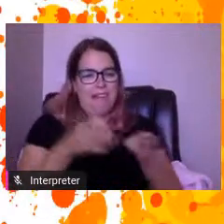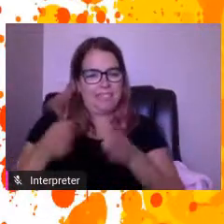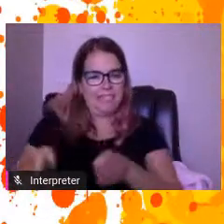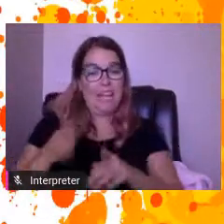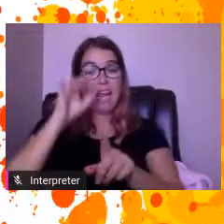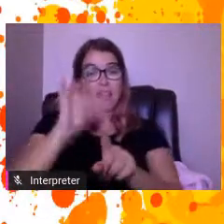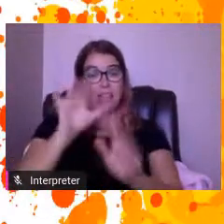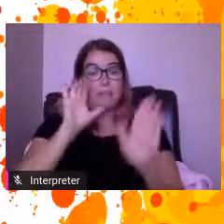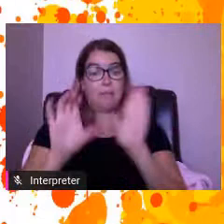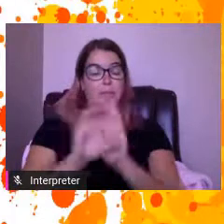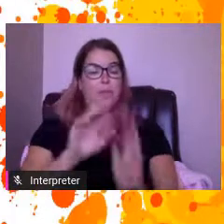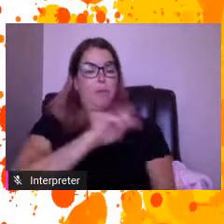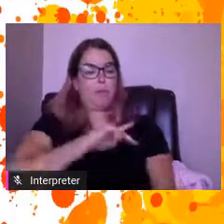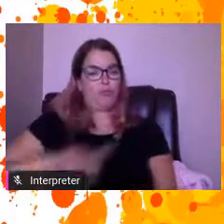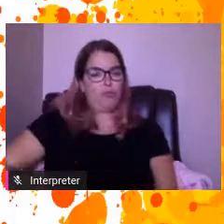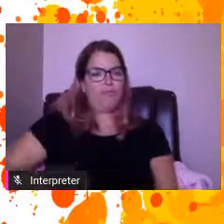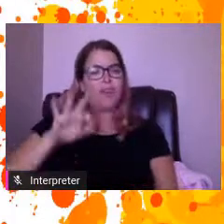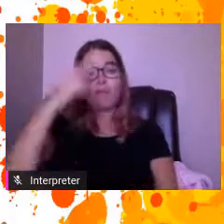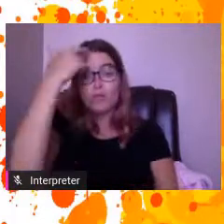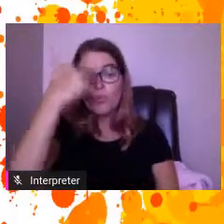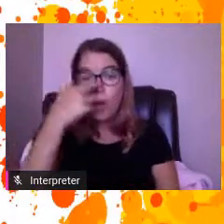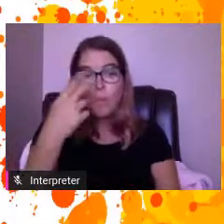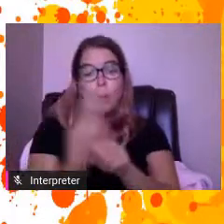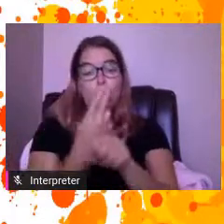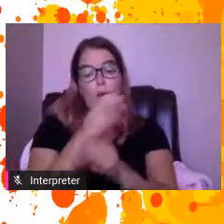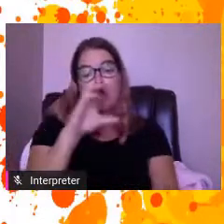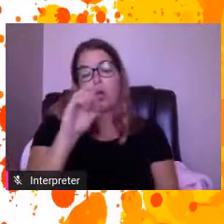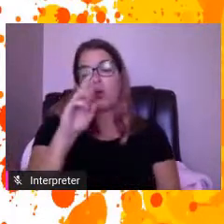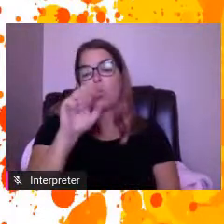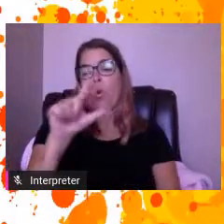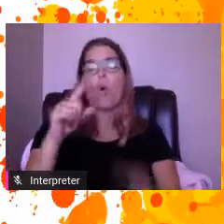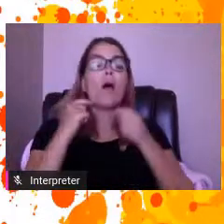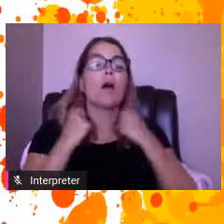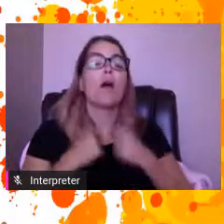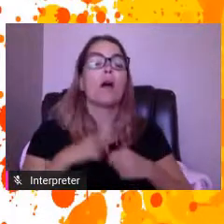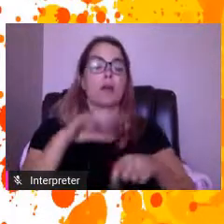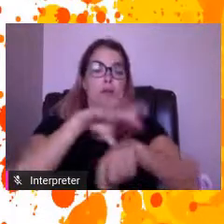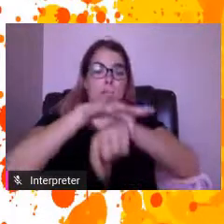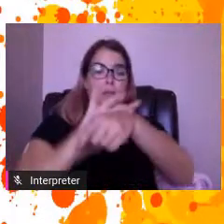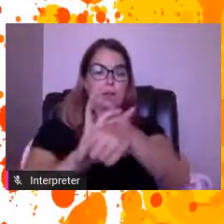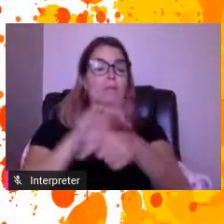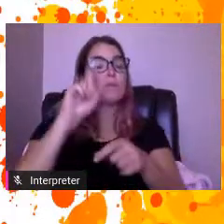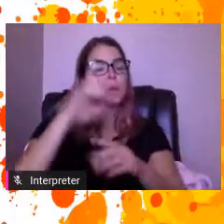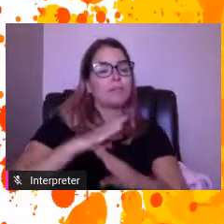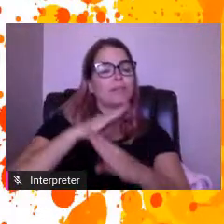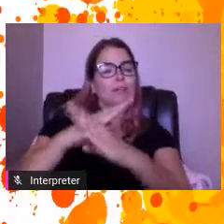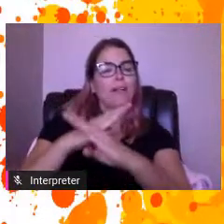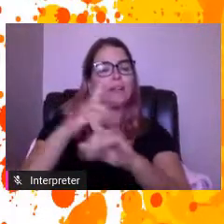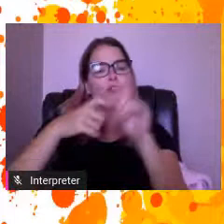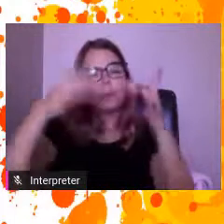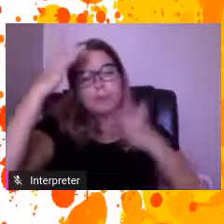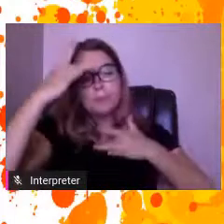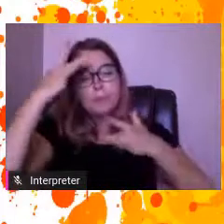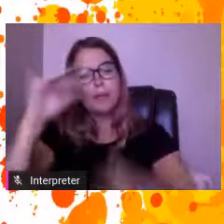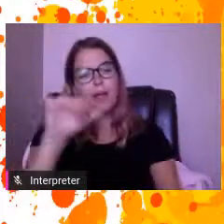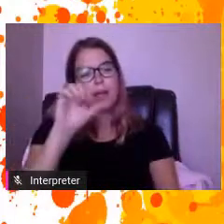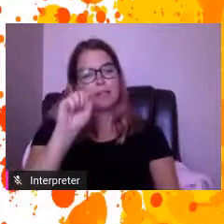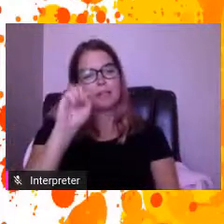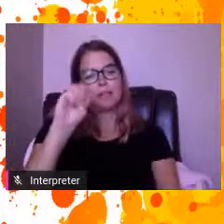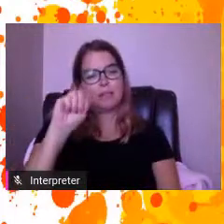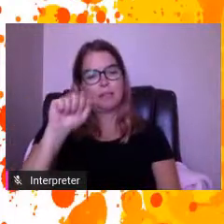of Rome is wearing a coral necklace and matching bracelets meant to protect him from illnesses like smallpox. This image